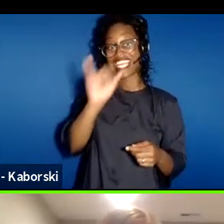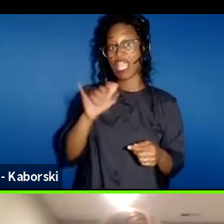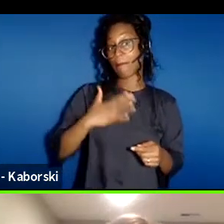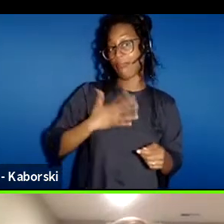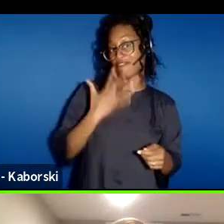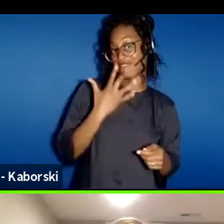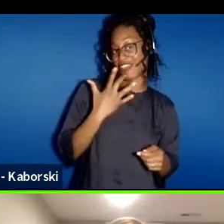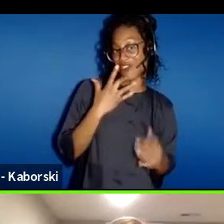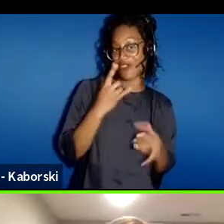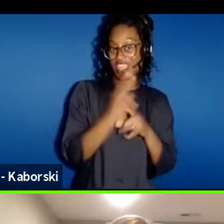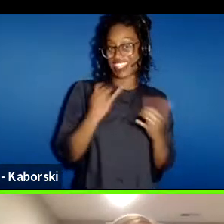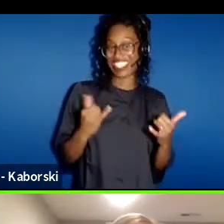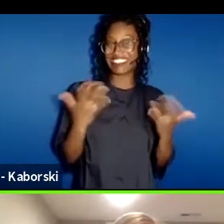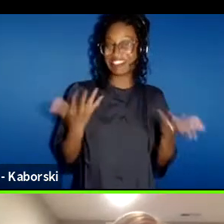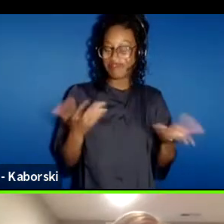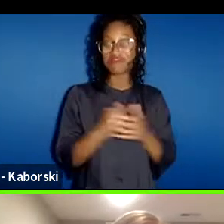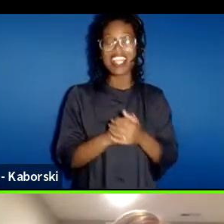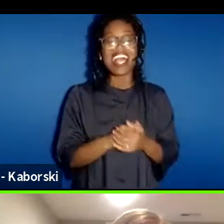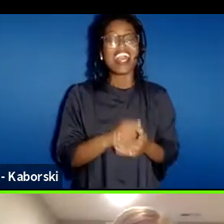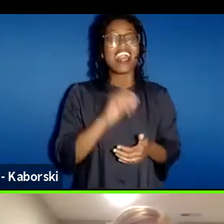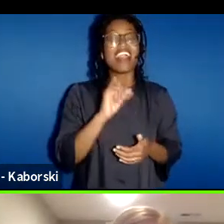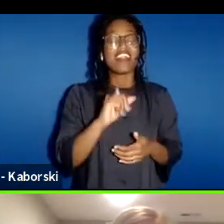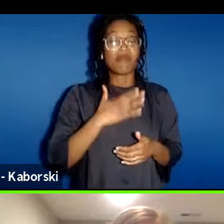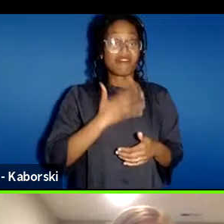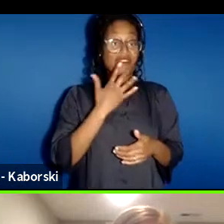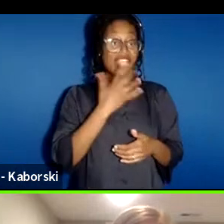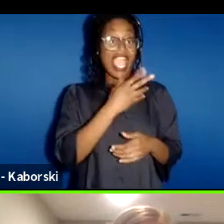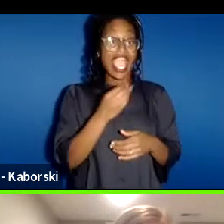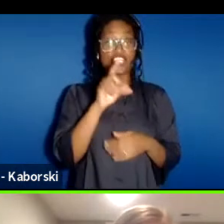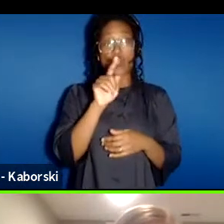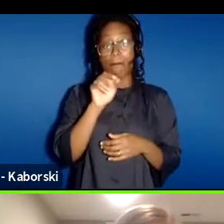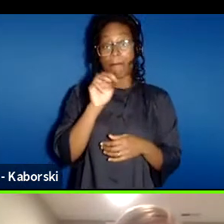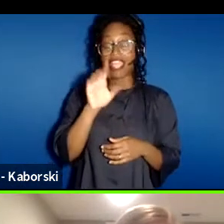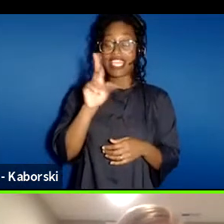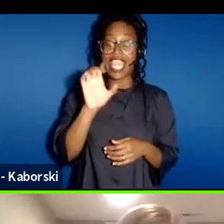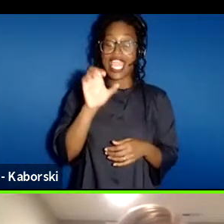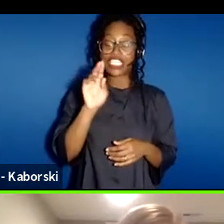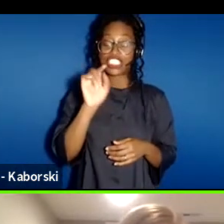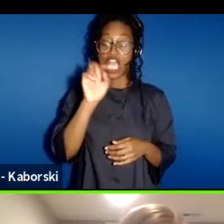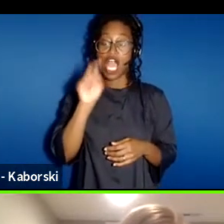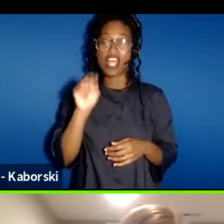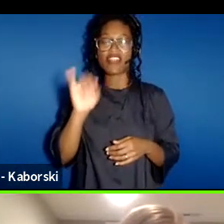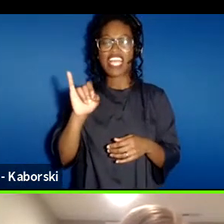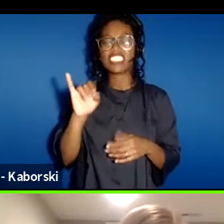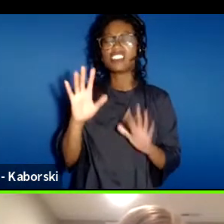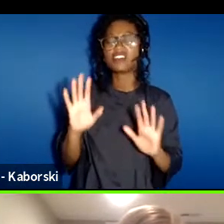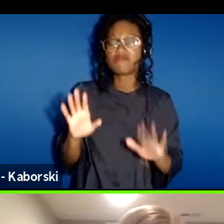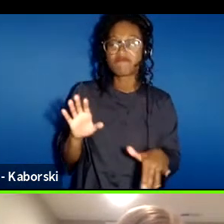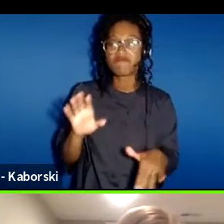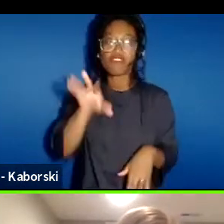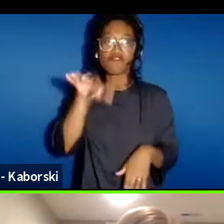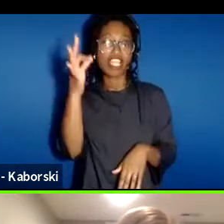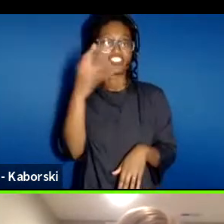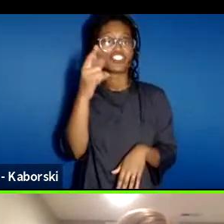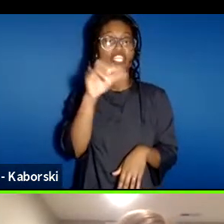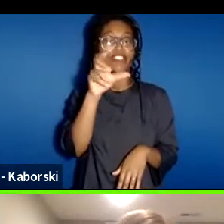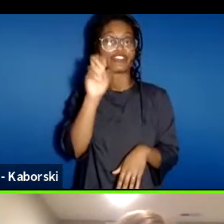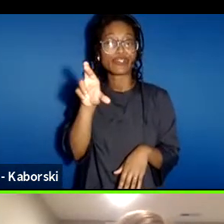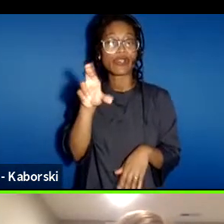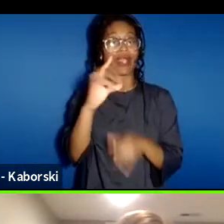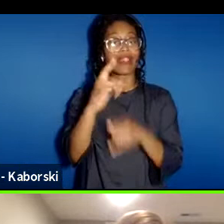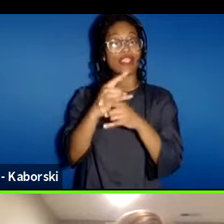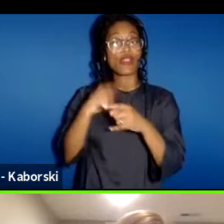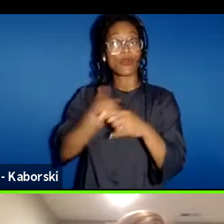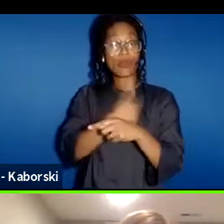favorite bourbon. It's a wheated bourbon, as well as Domaine de Canton, which is a French ginger liqueur that we